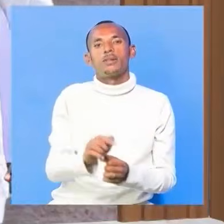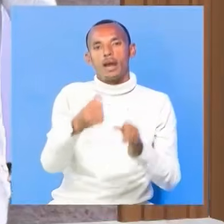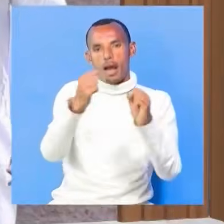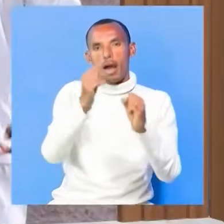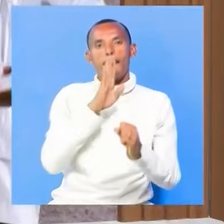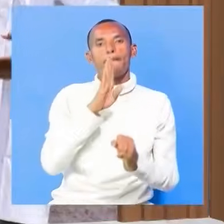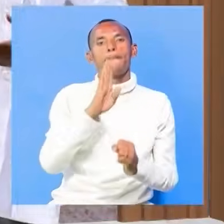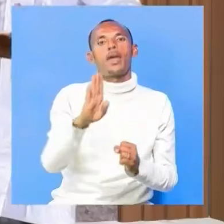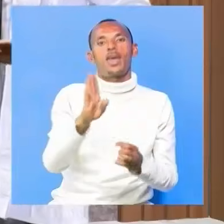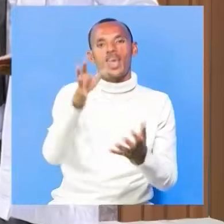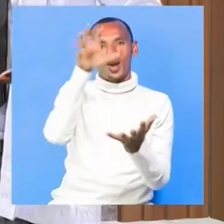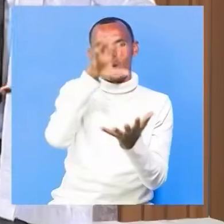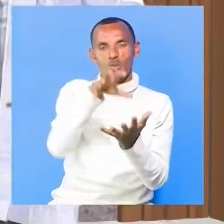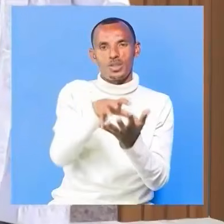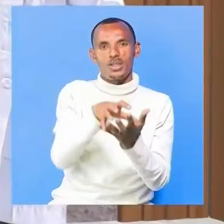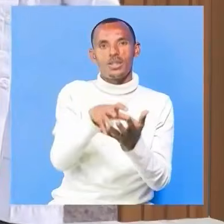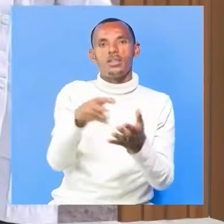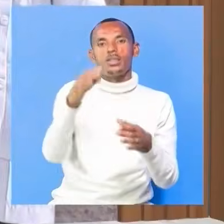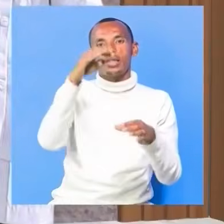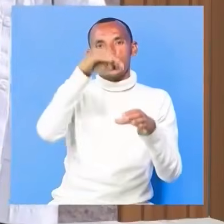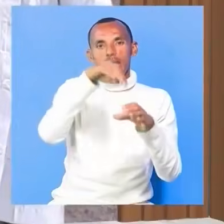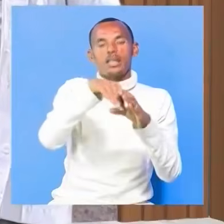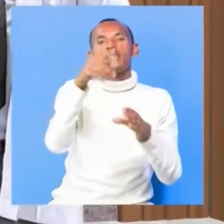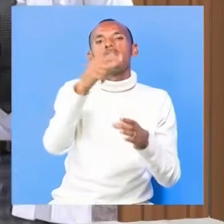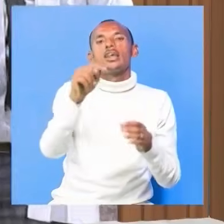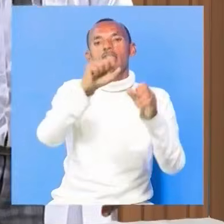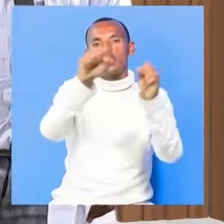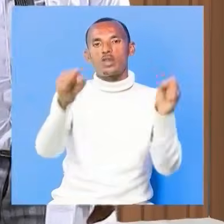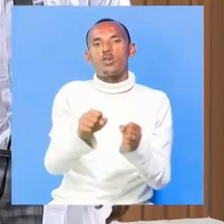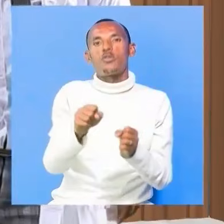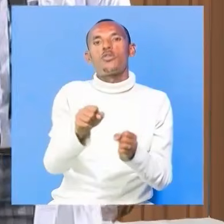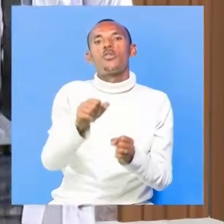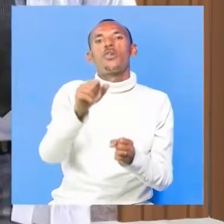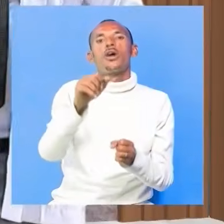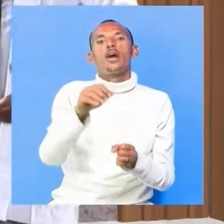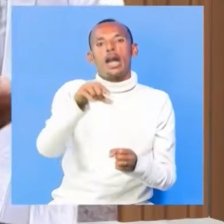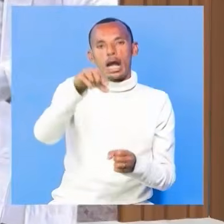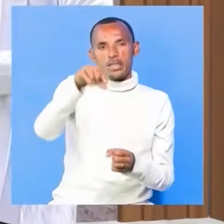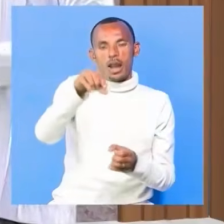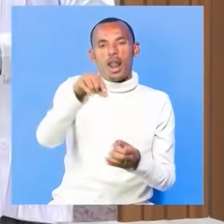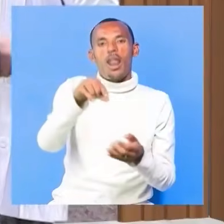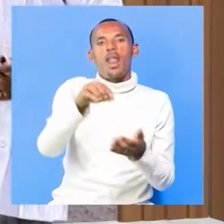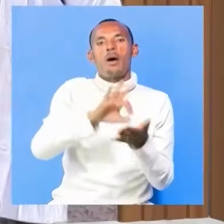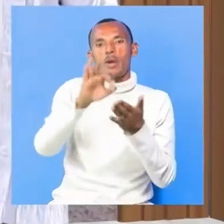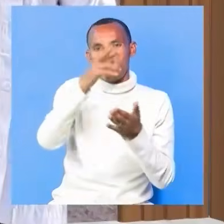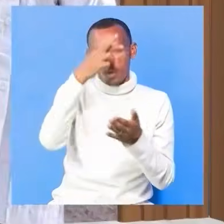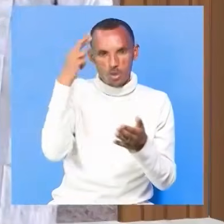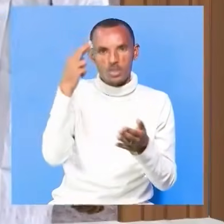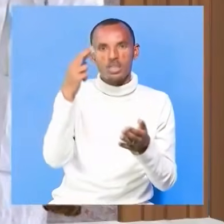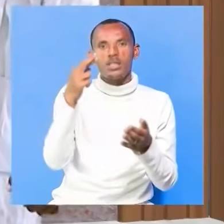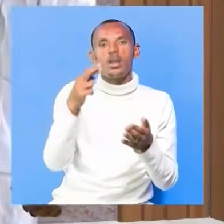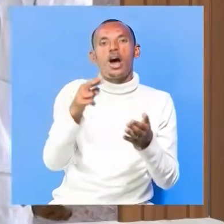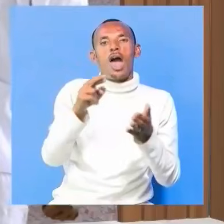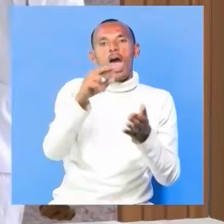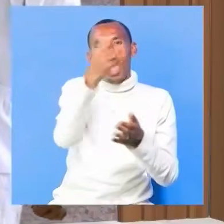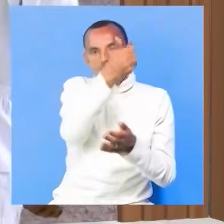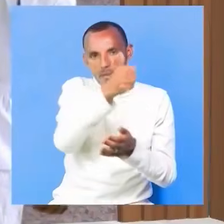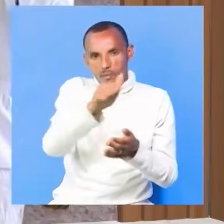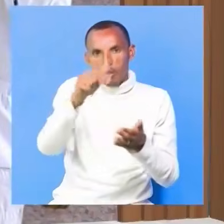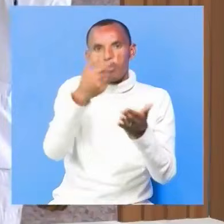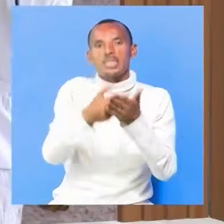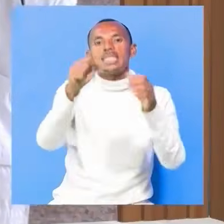integers can be included in the set of rational numbers, because every of